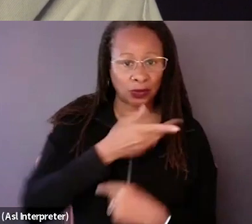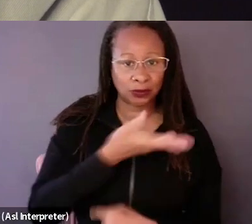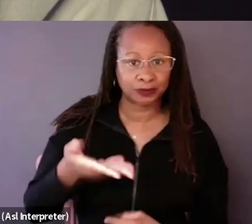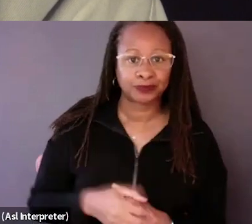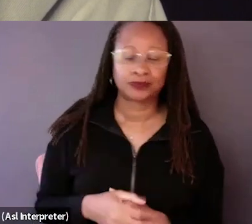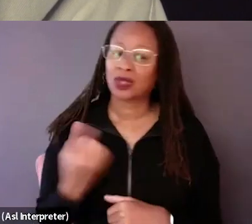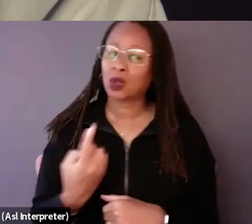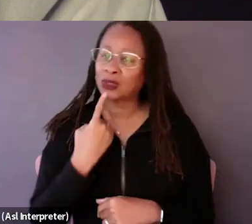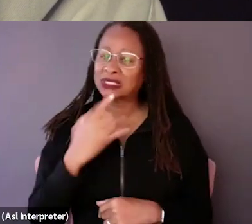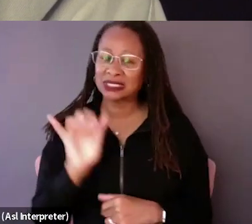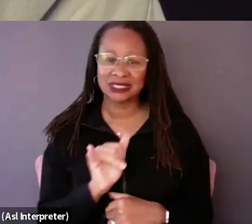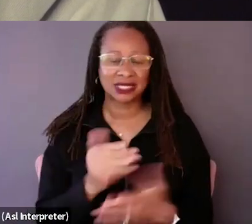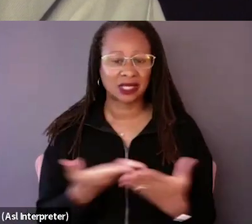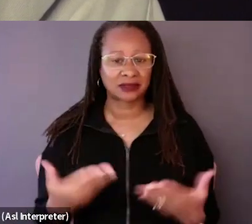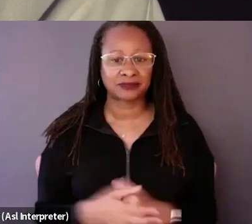leader?